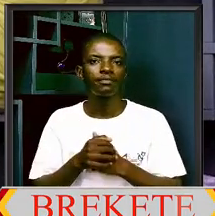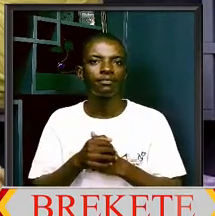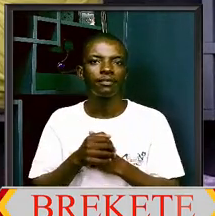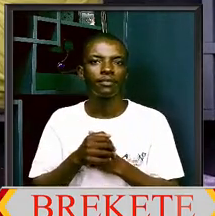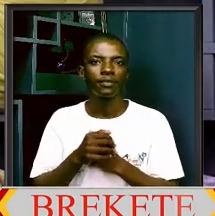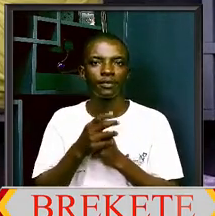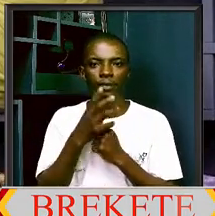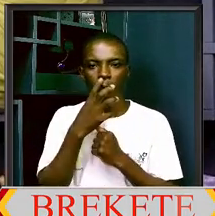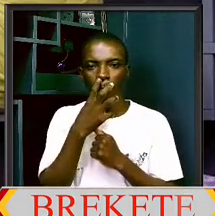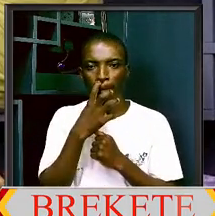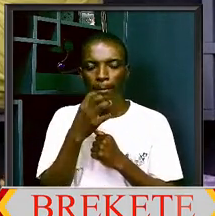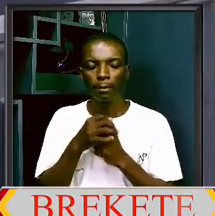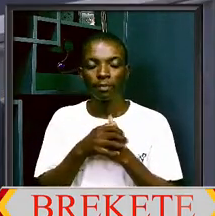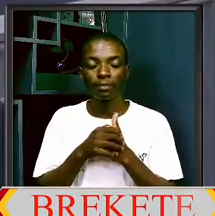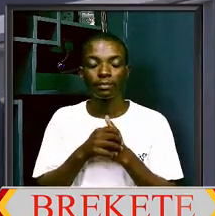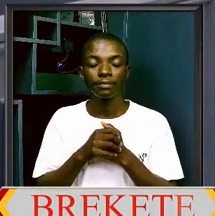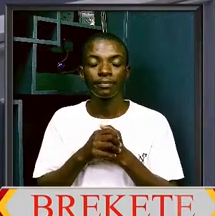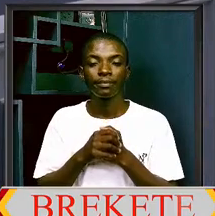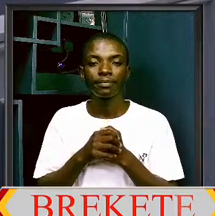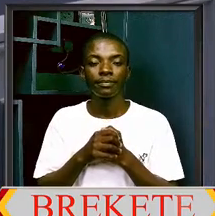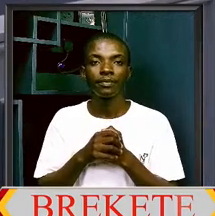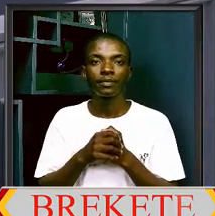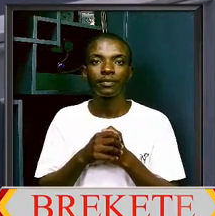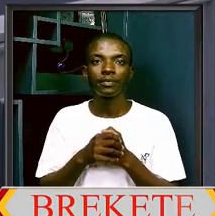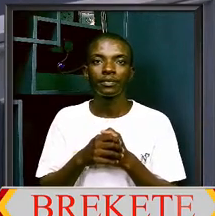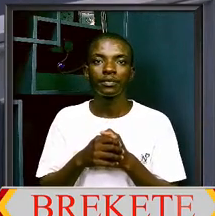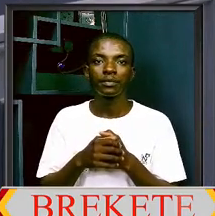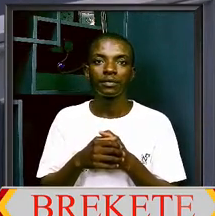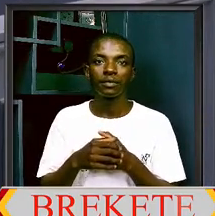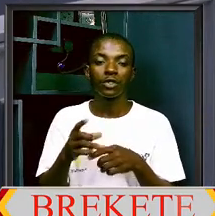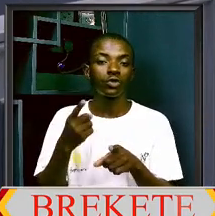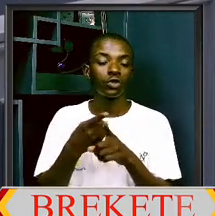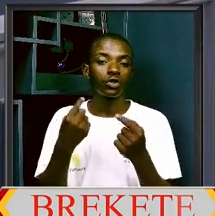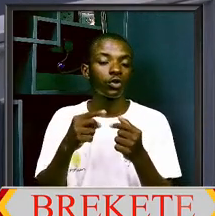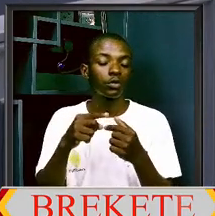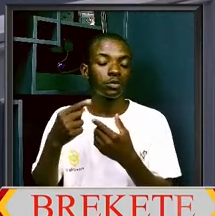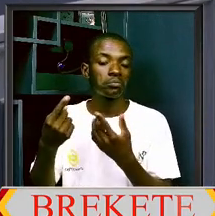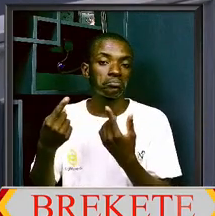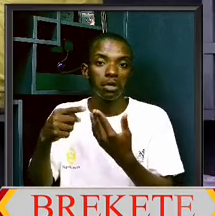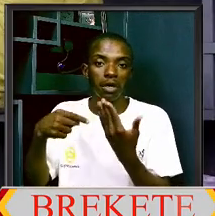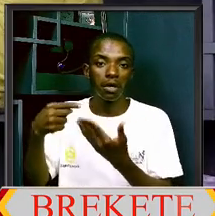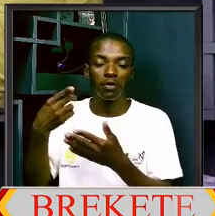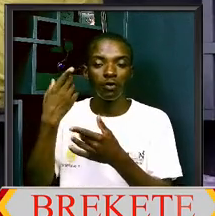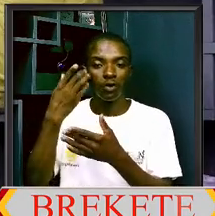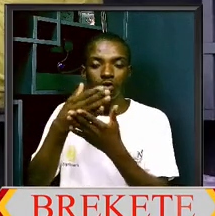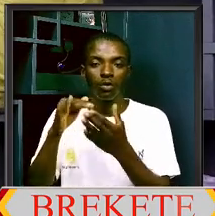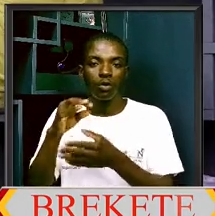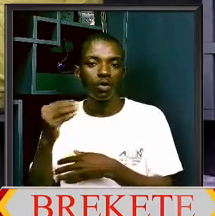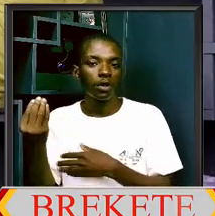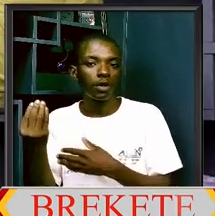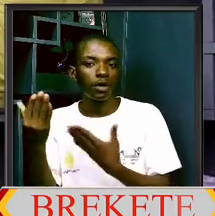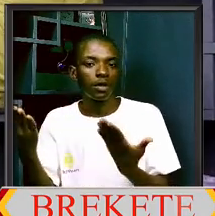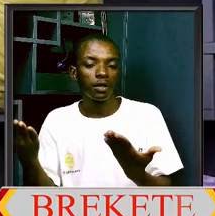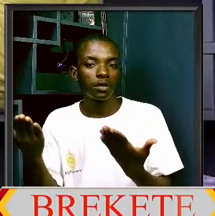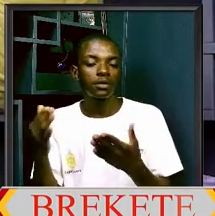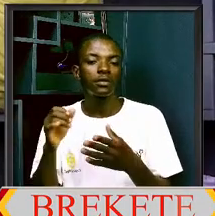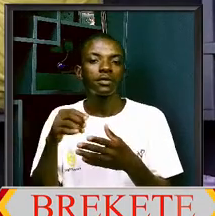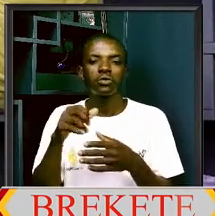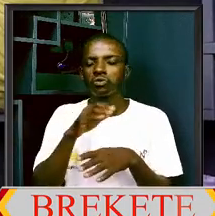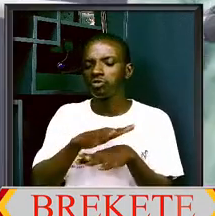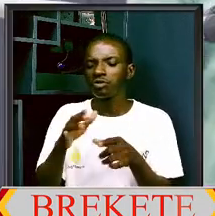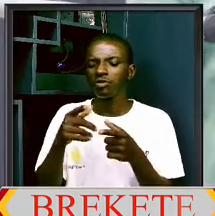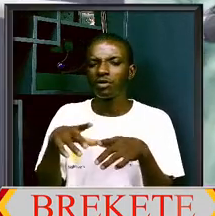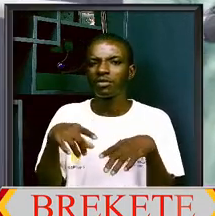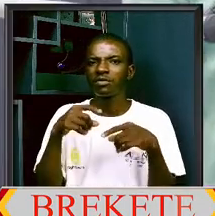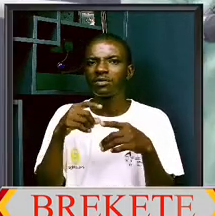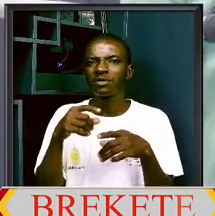and everything so I see make I just come around for some other things I no want see you okay